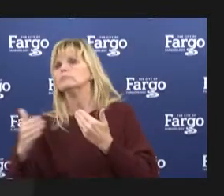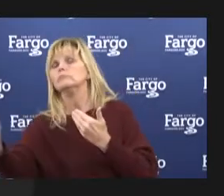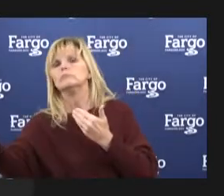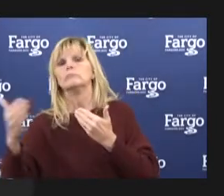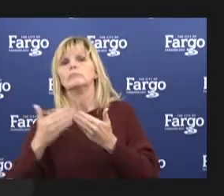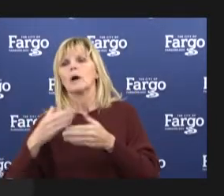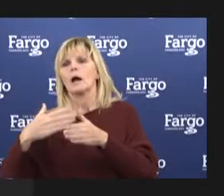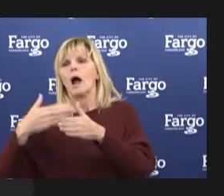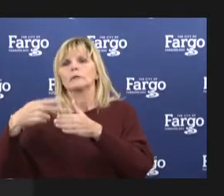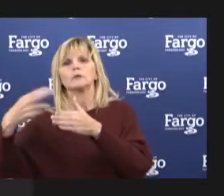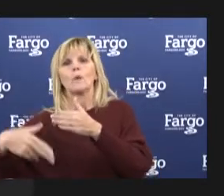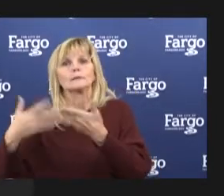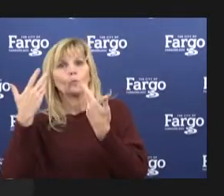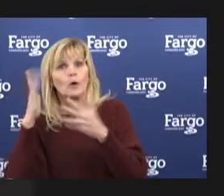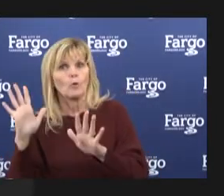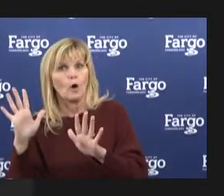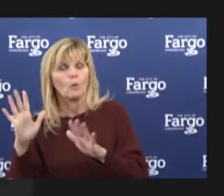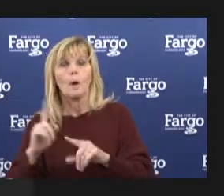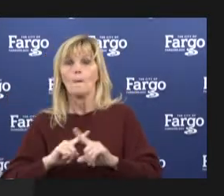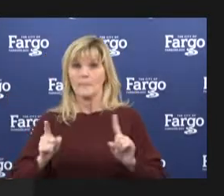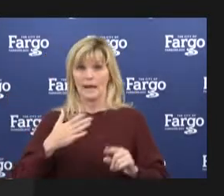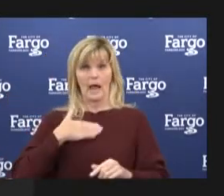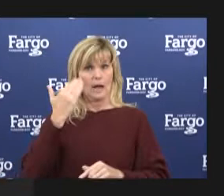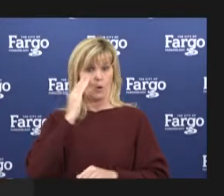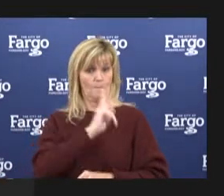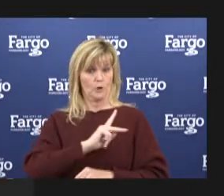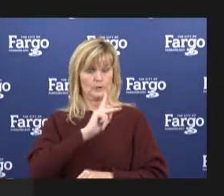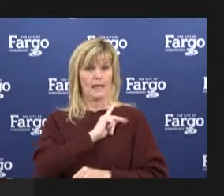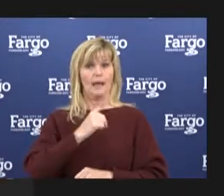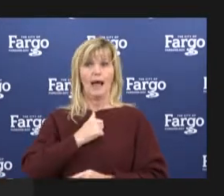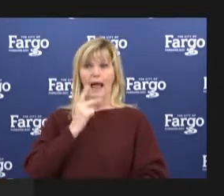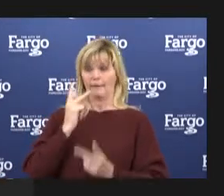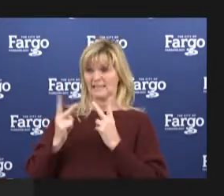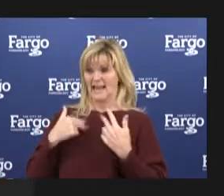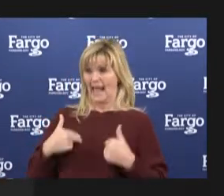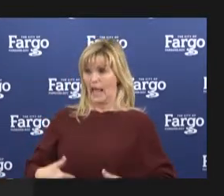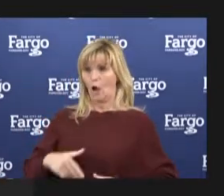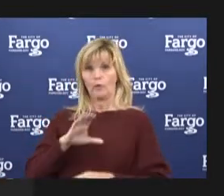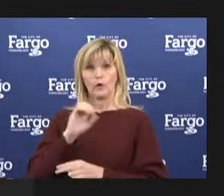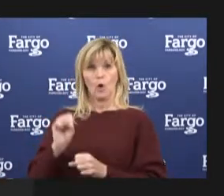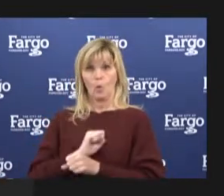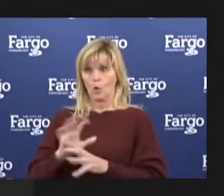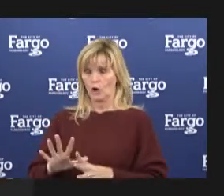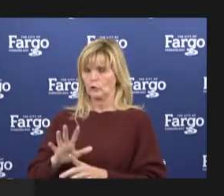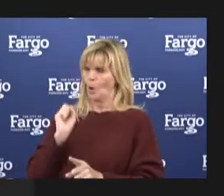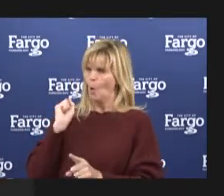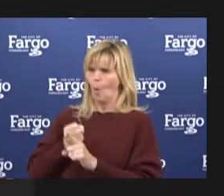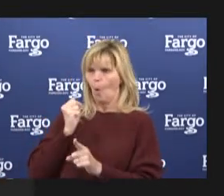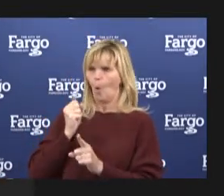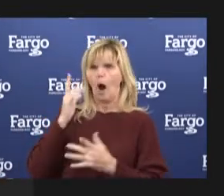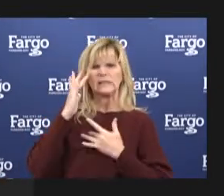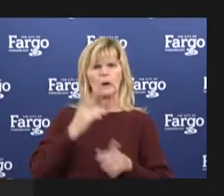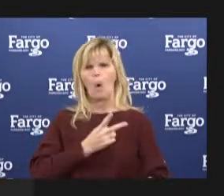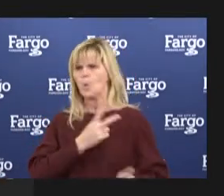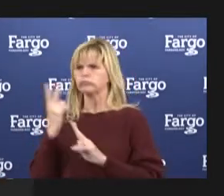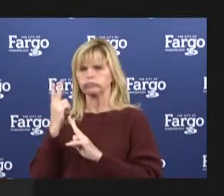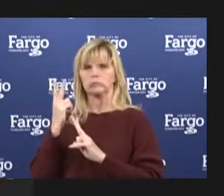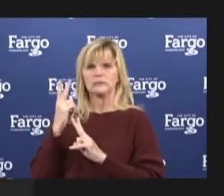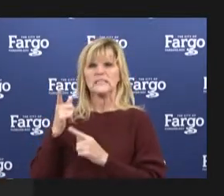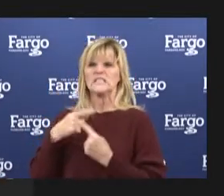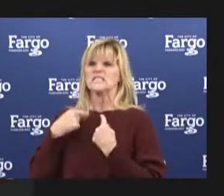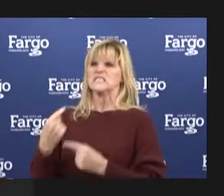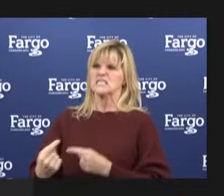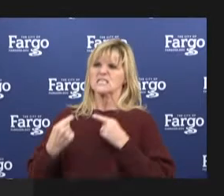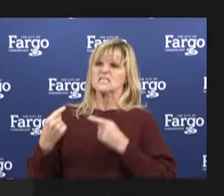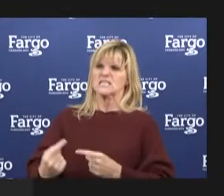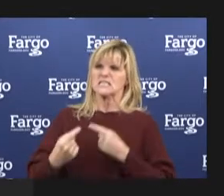be. What I do know is personally, I have seen healthy coworkers and friends that have gotten very sick with this virus and have struggled during